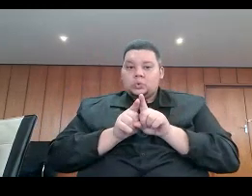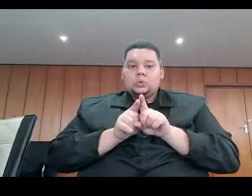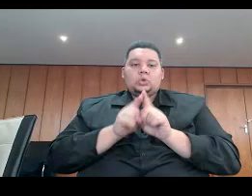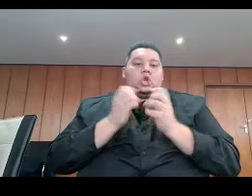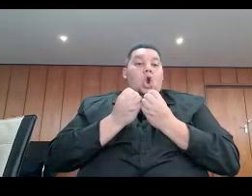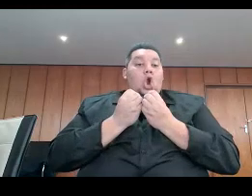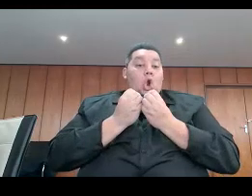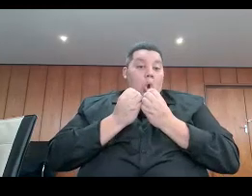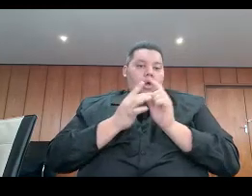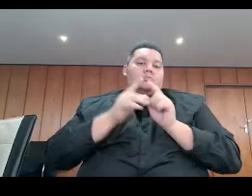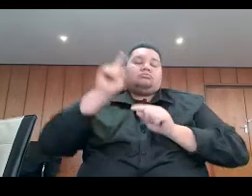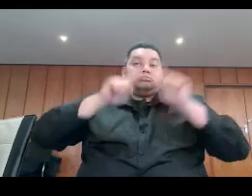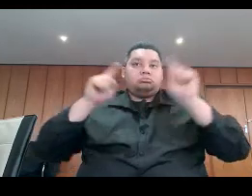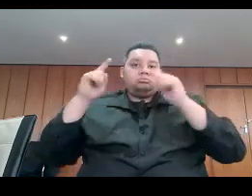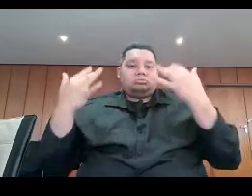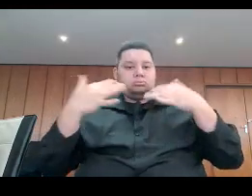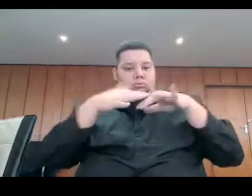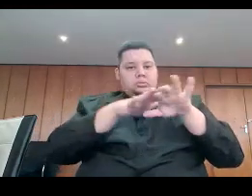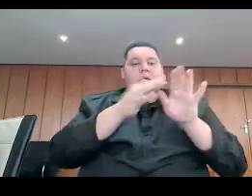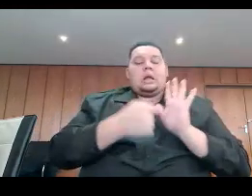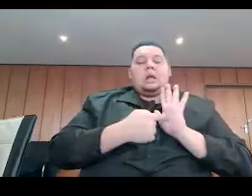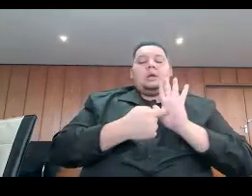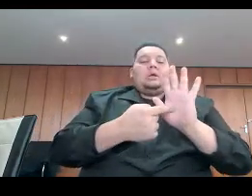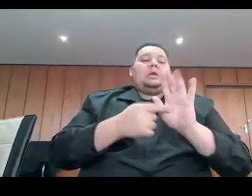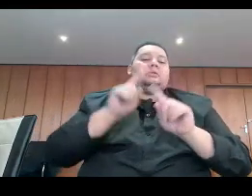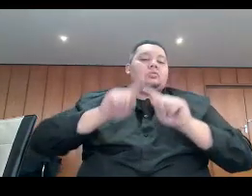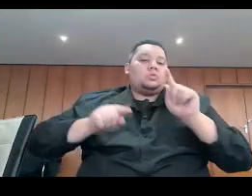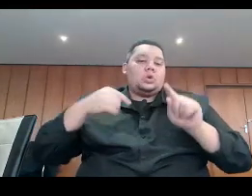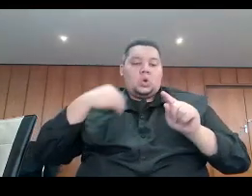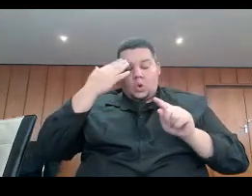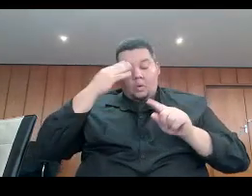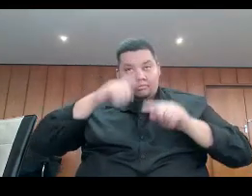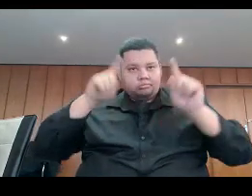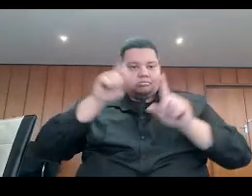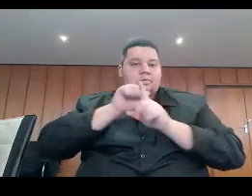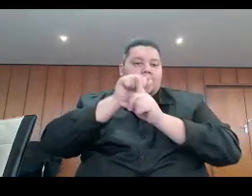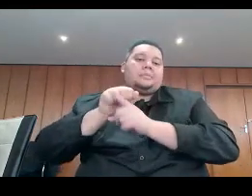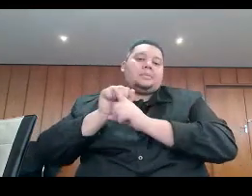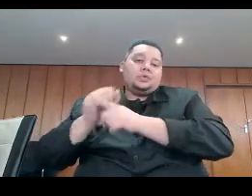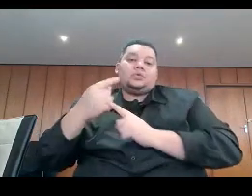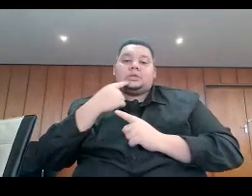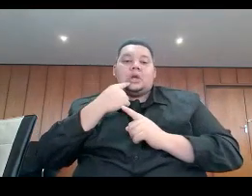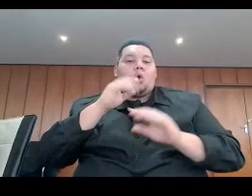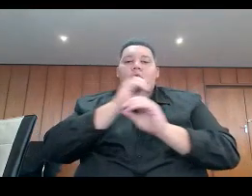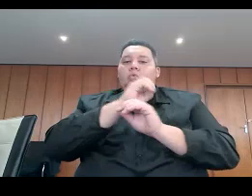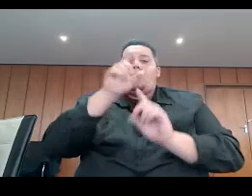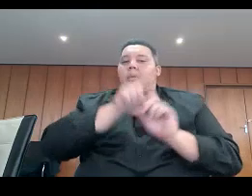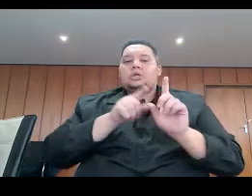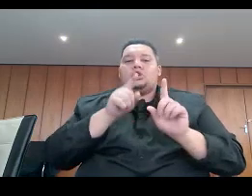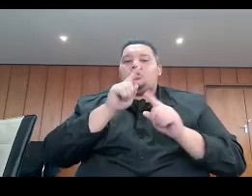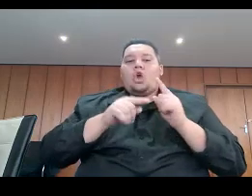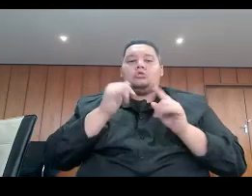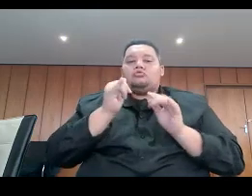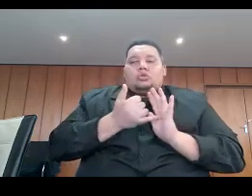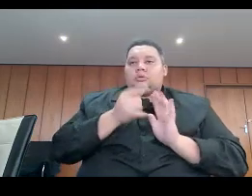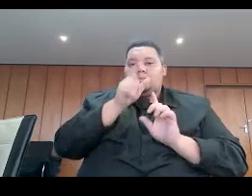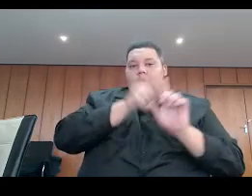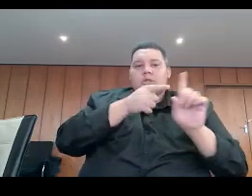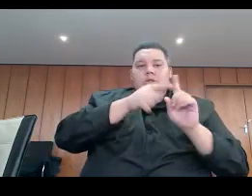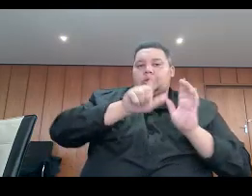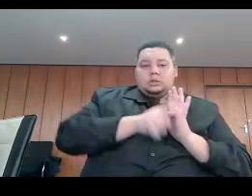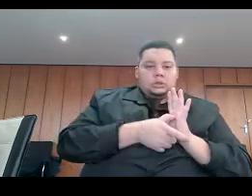an intersectional approach, considering some multiple oppressions. So nobody can ever just be a person with